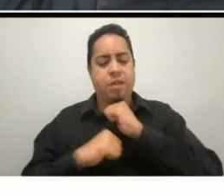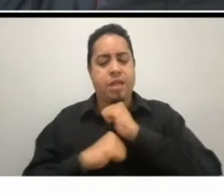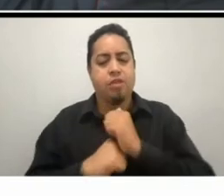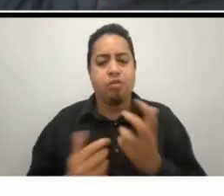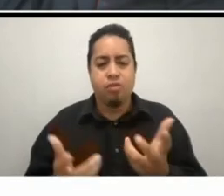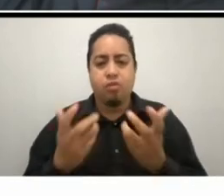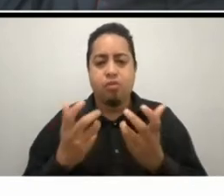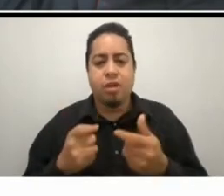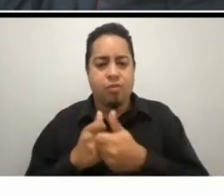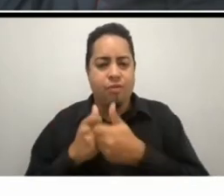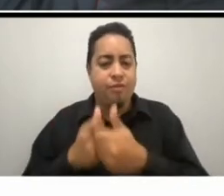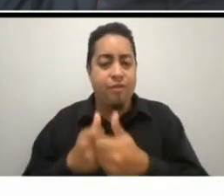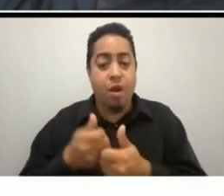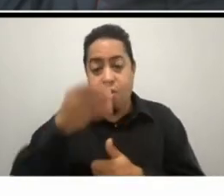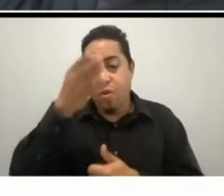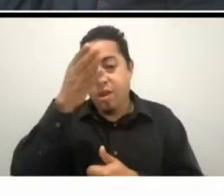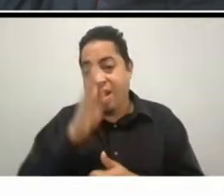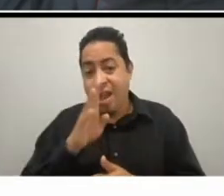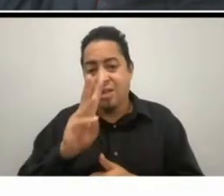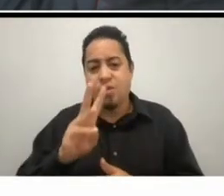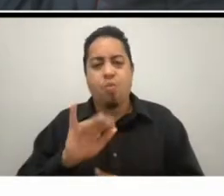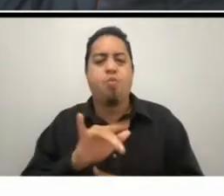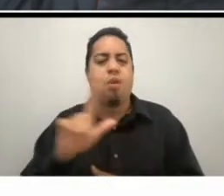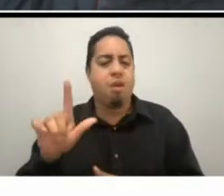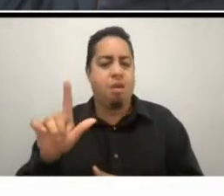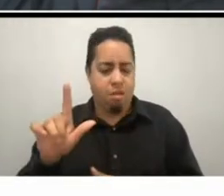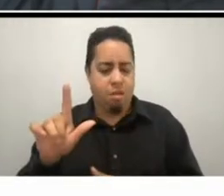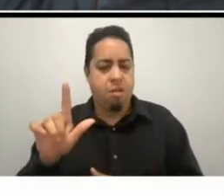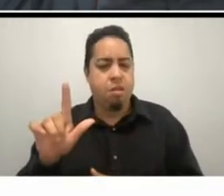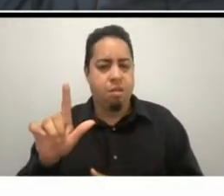follow God's will